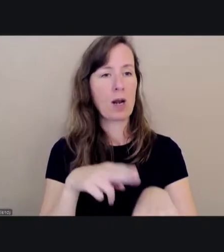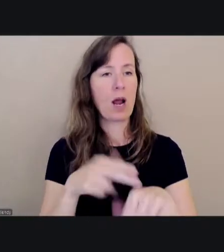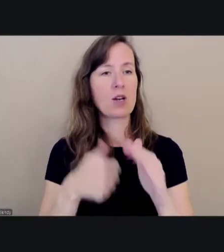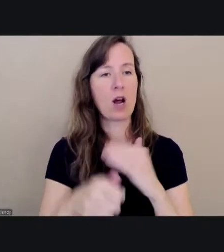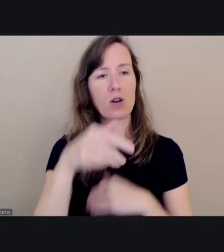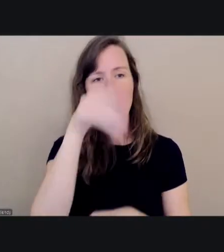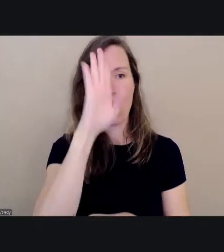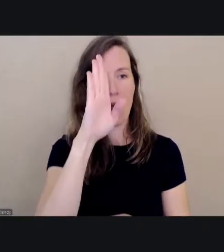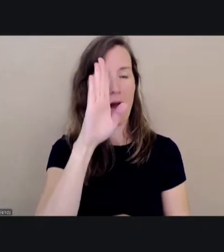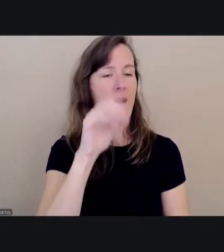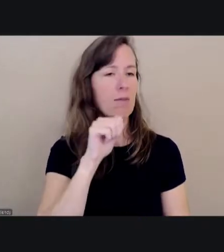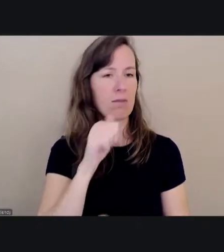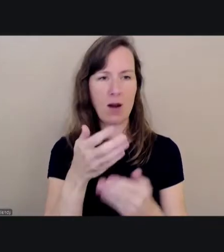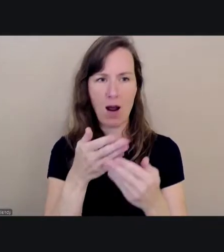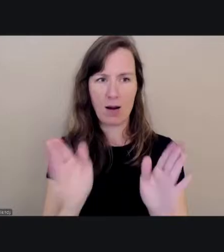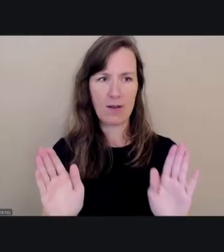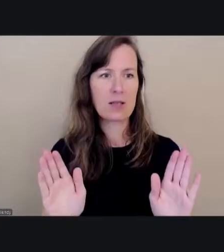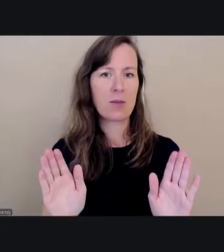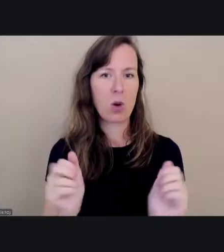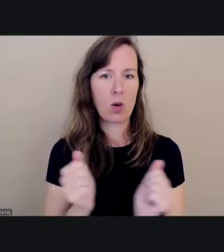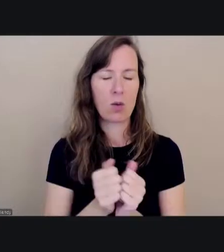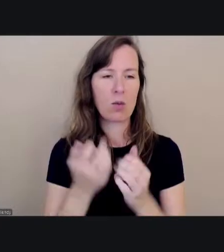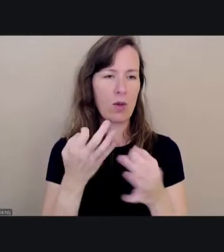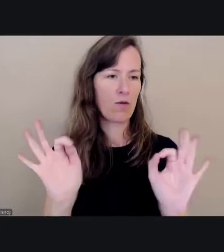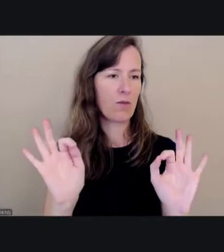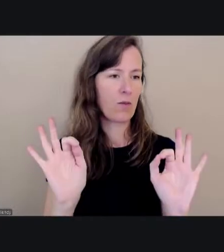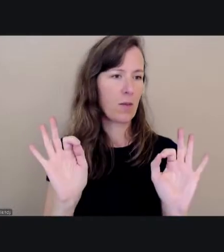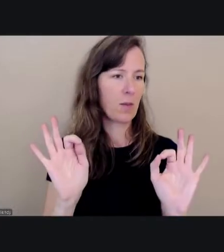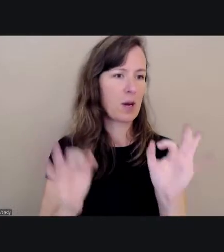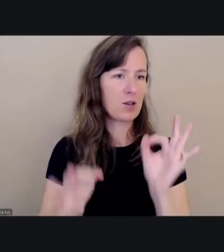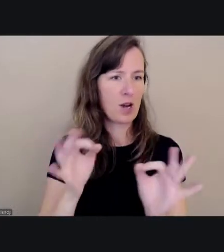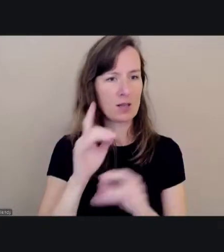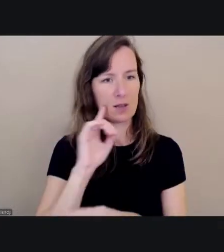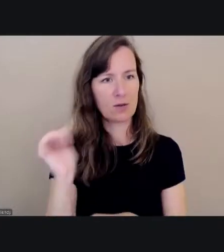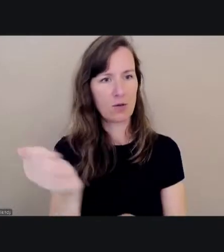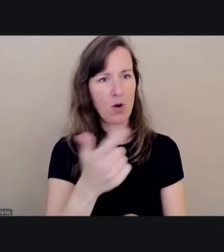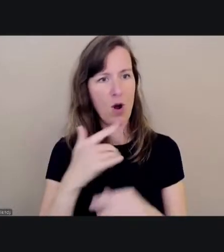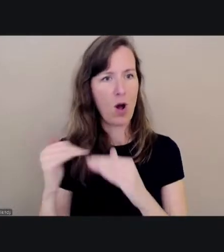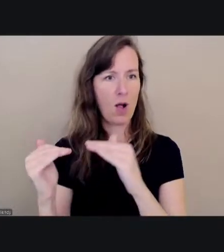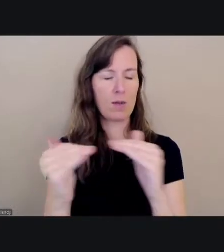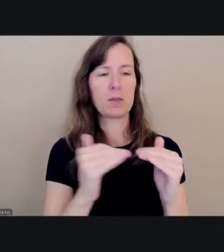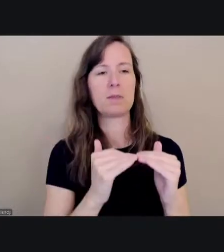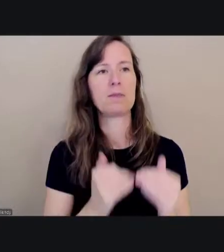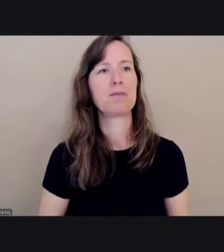under God, indivisible, with liberty and justice for all.